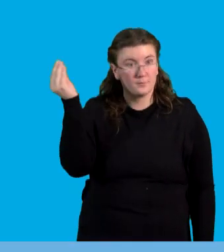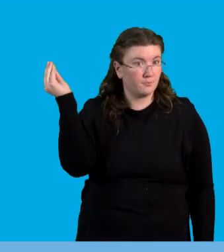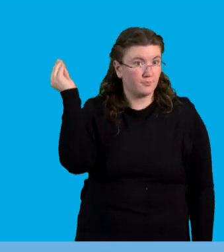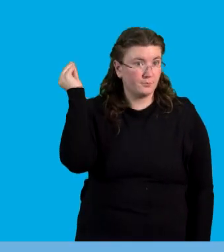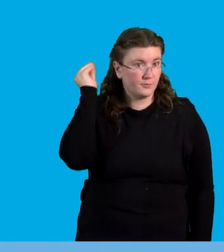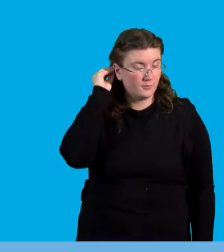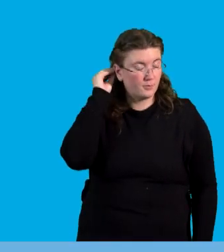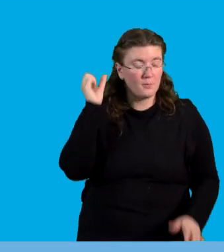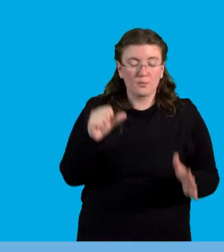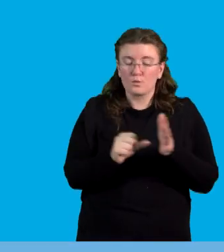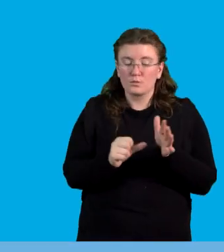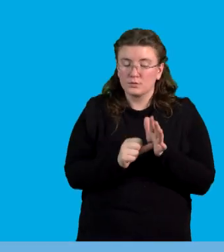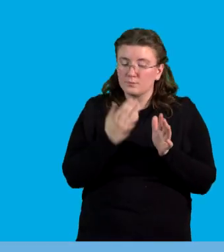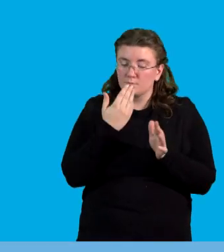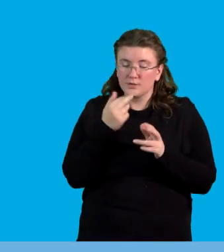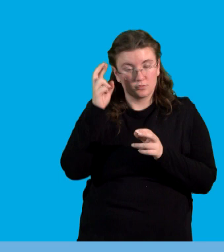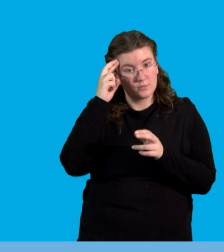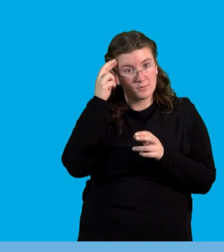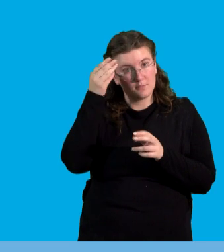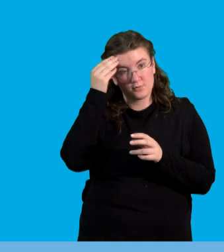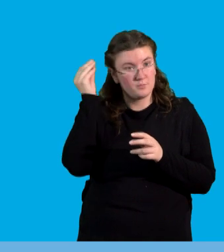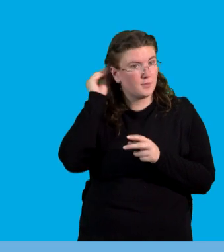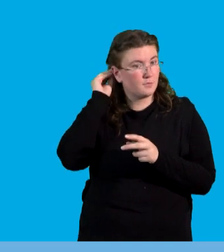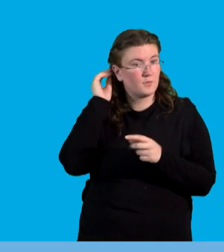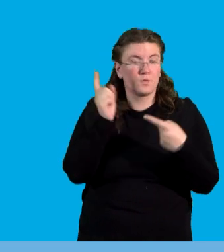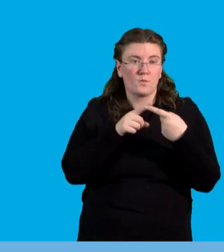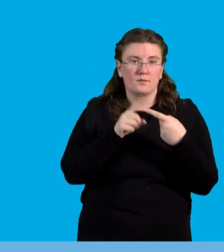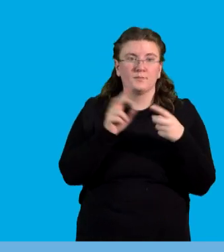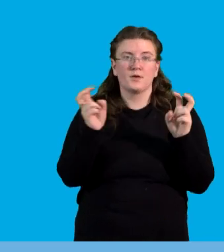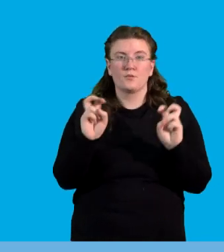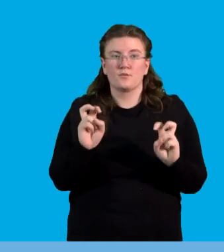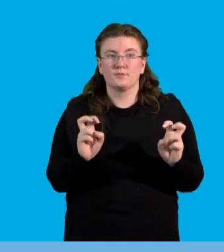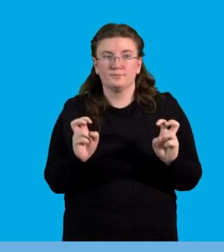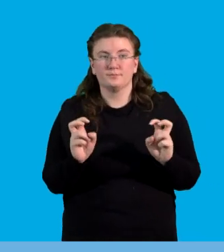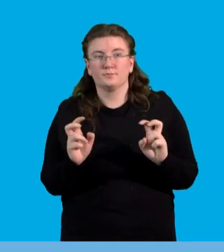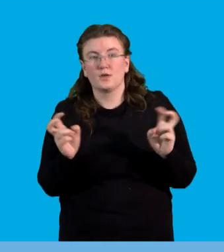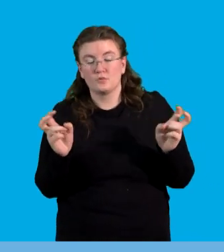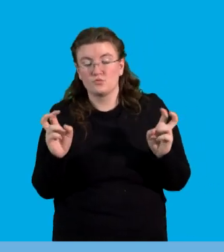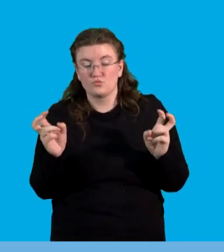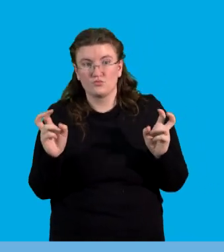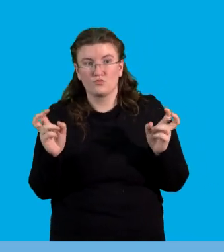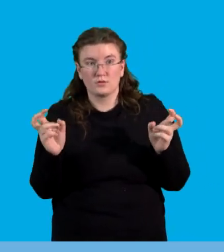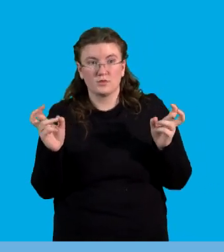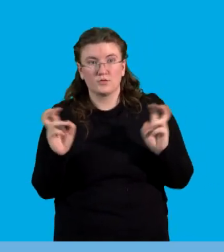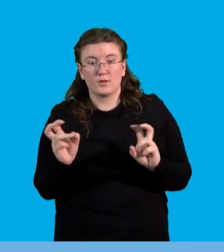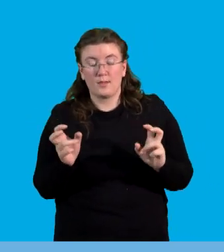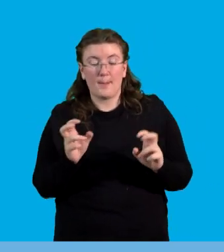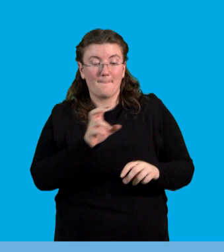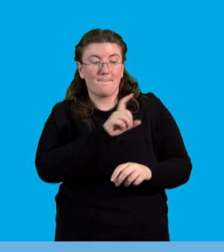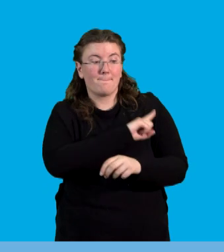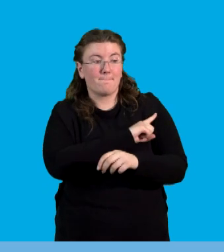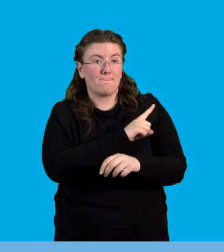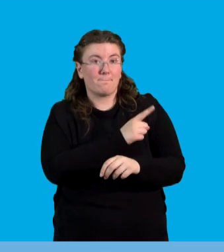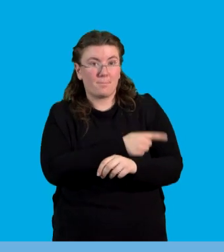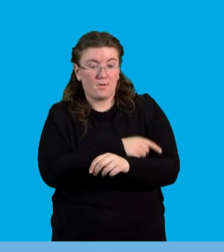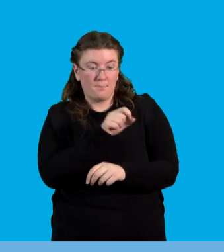very most important things that I always want you to remember about this lesson. Number one, you need to remember that electrical power refers to